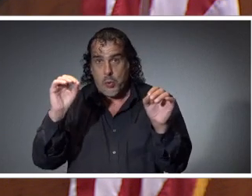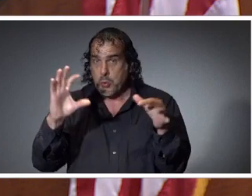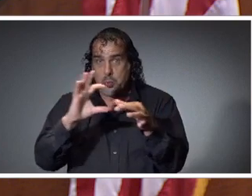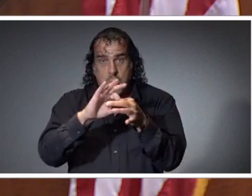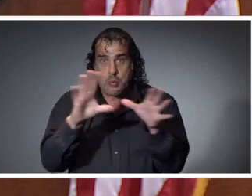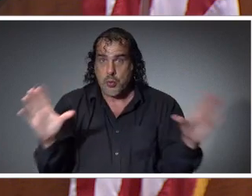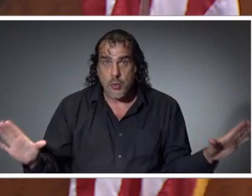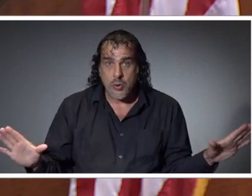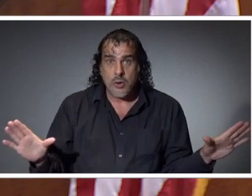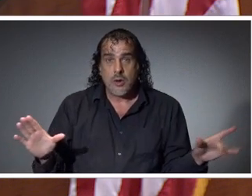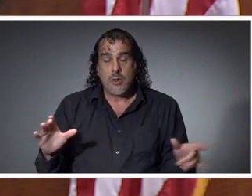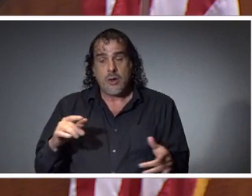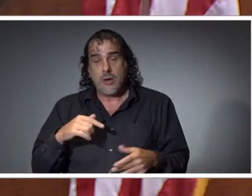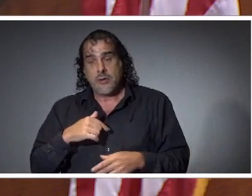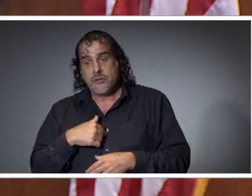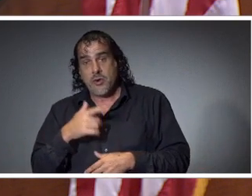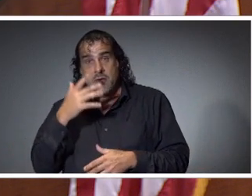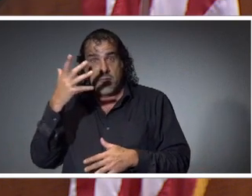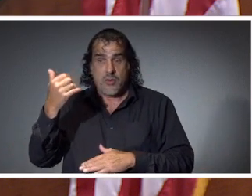to anyone who